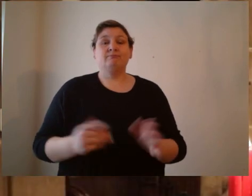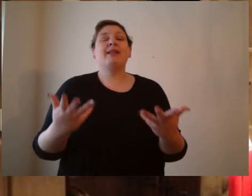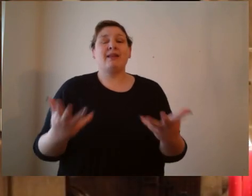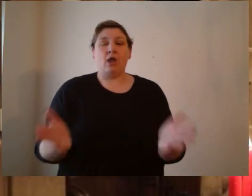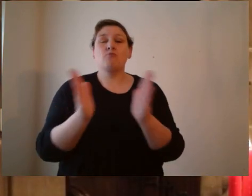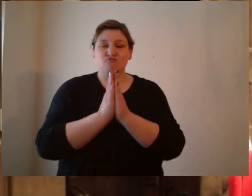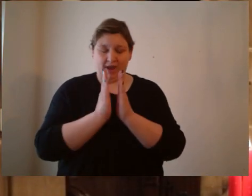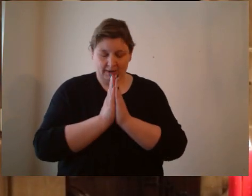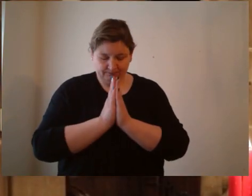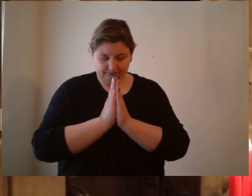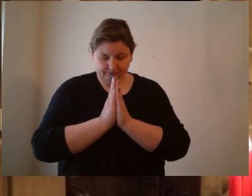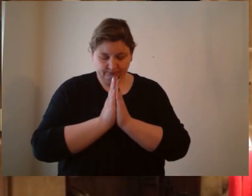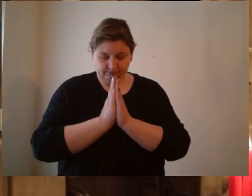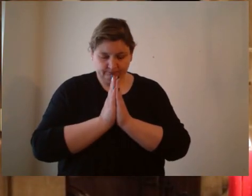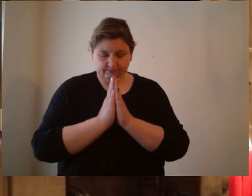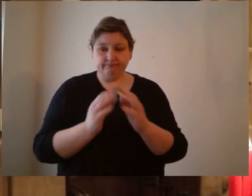Let us pray.